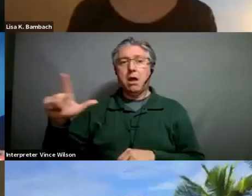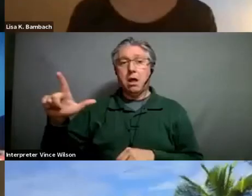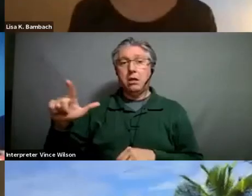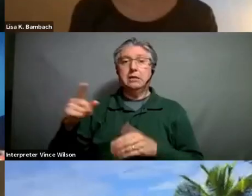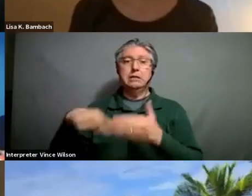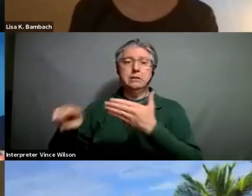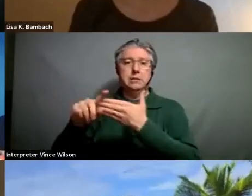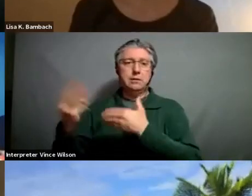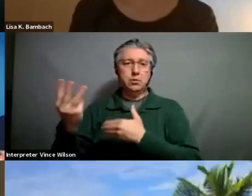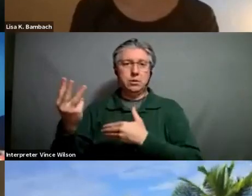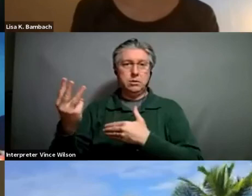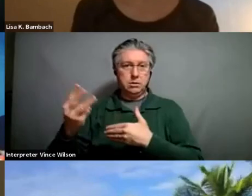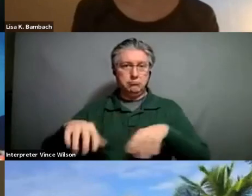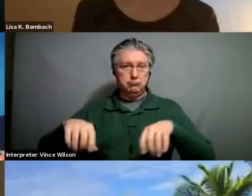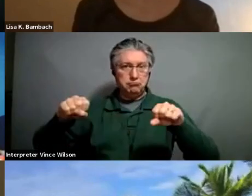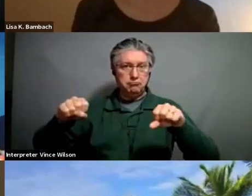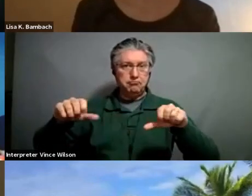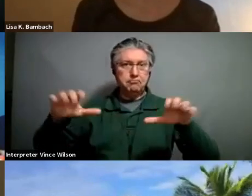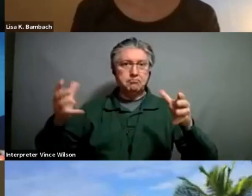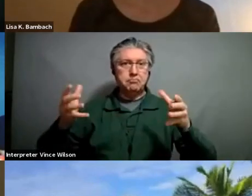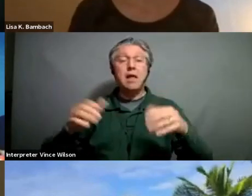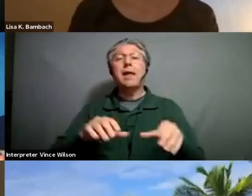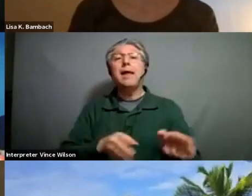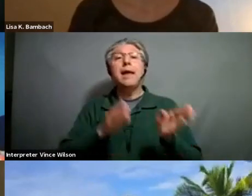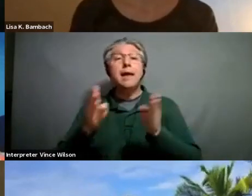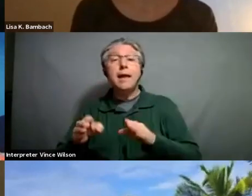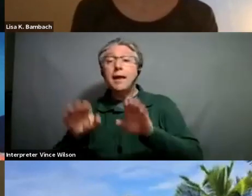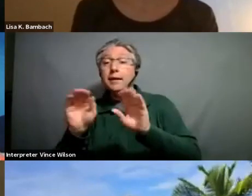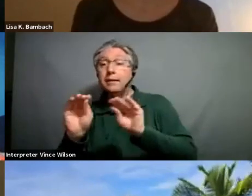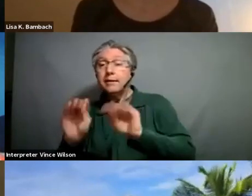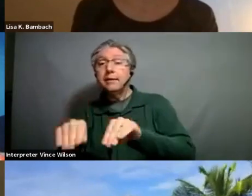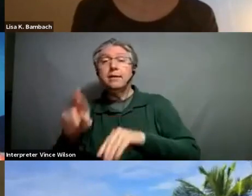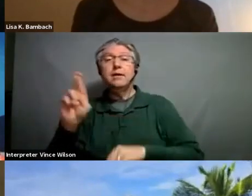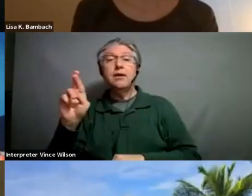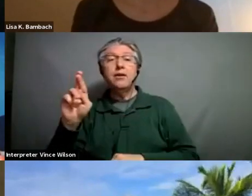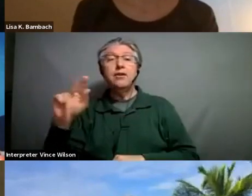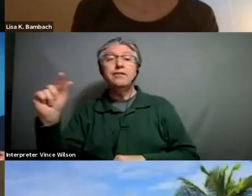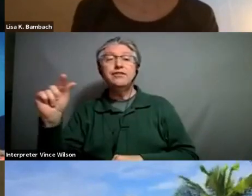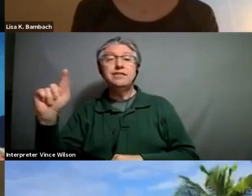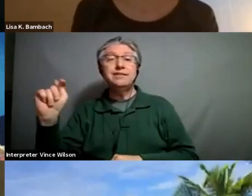to also put in the chat our DT breakfast if you want to see me again.